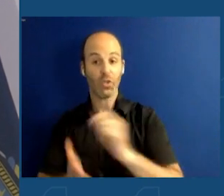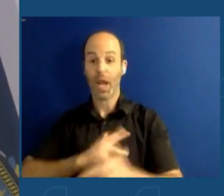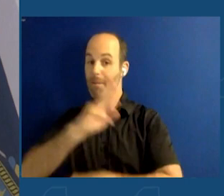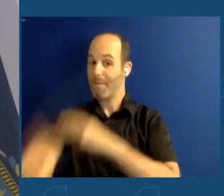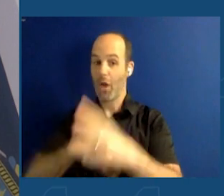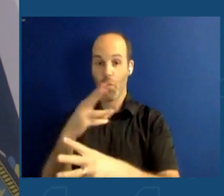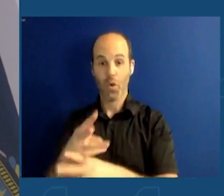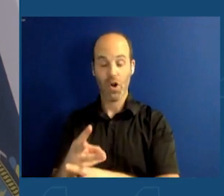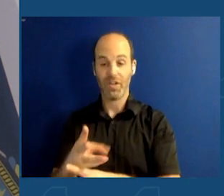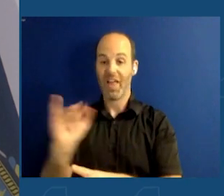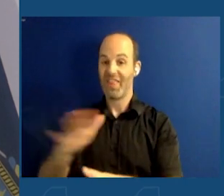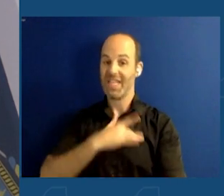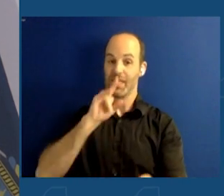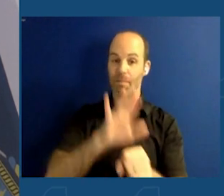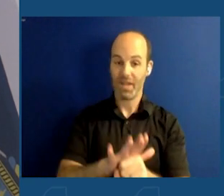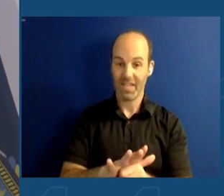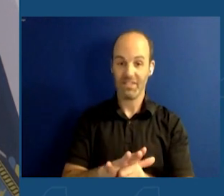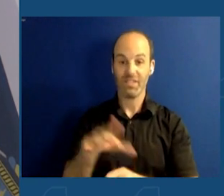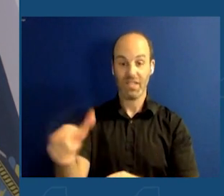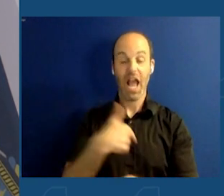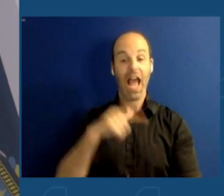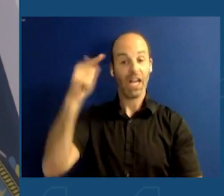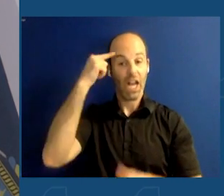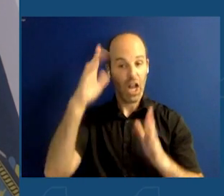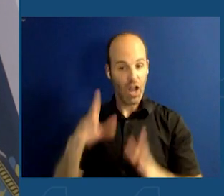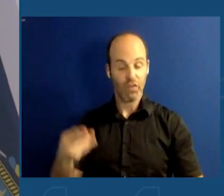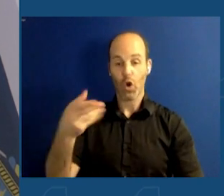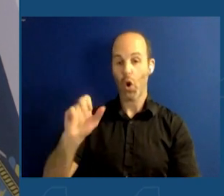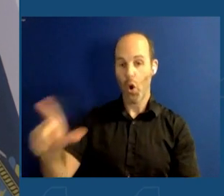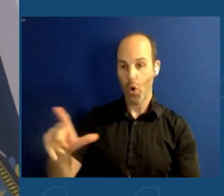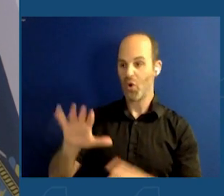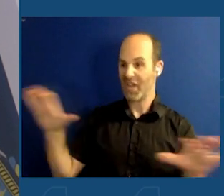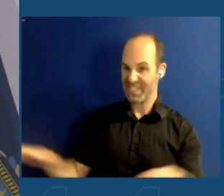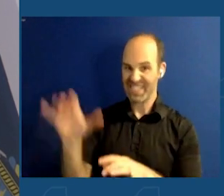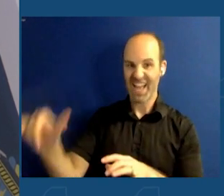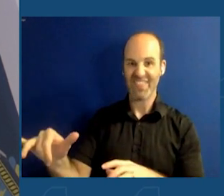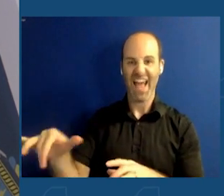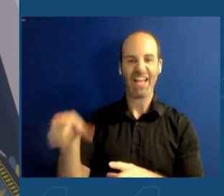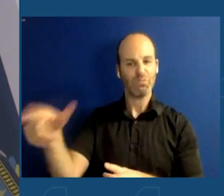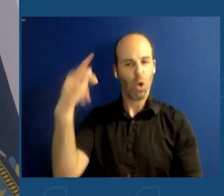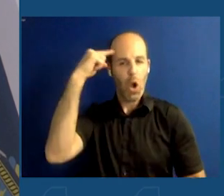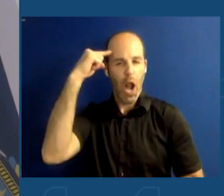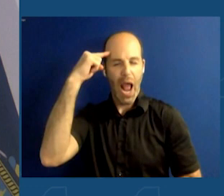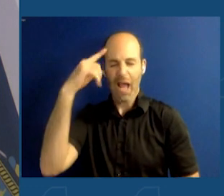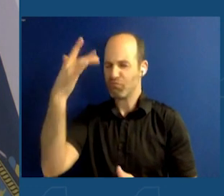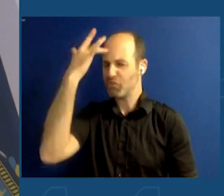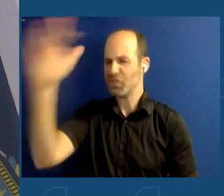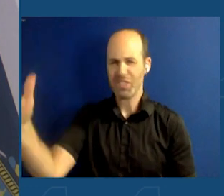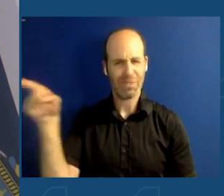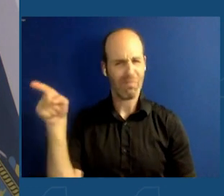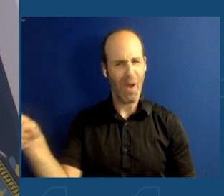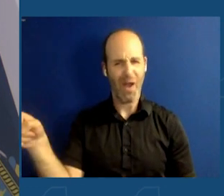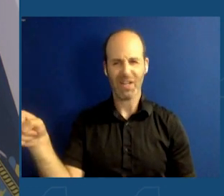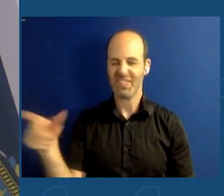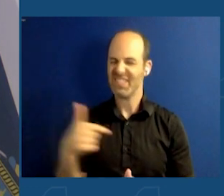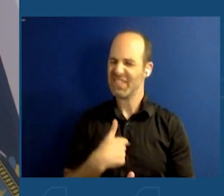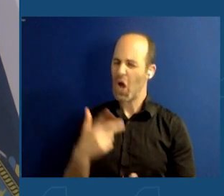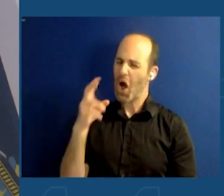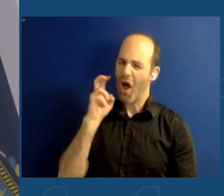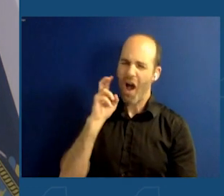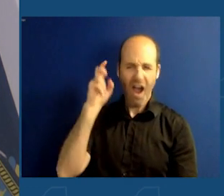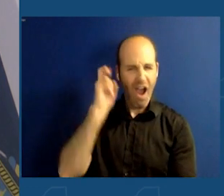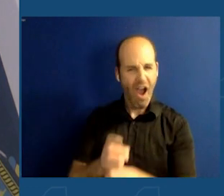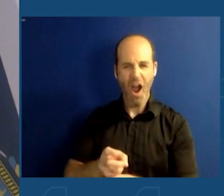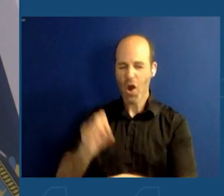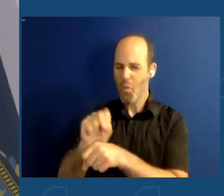Hochul has certainly embodied that, her head with the smarts she brings to her job, her hardworking nature, making the tough